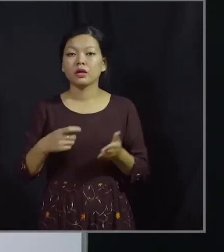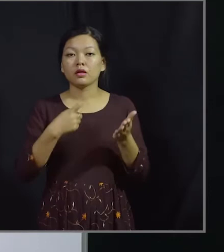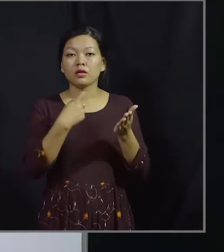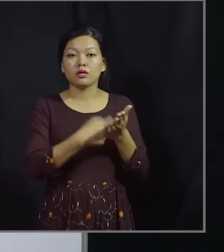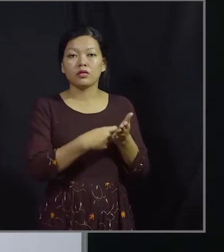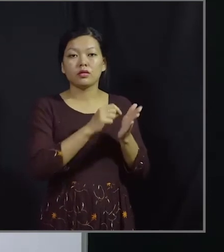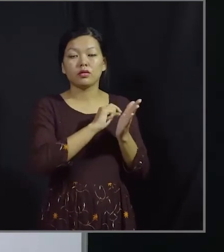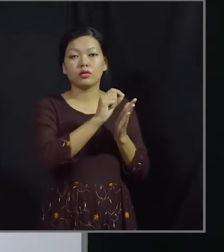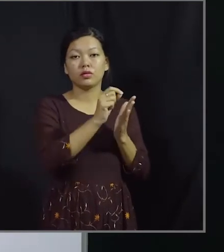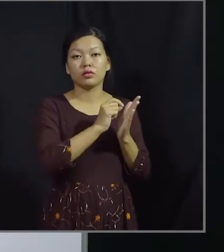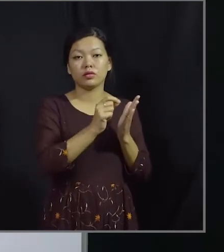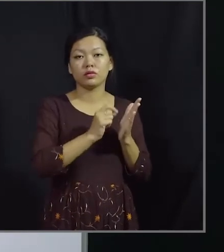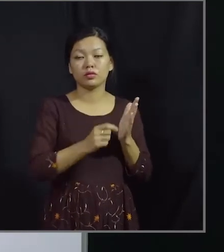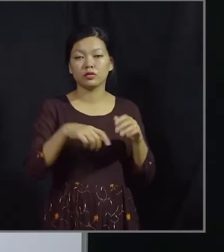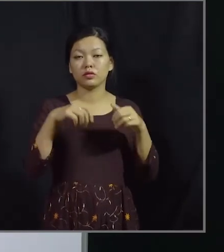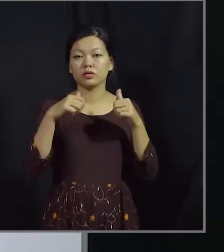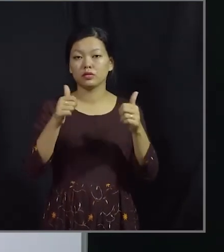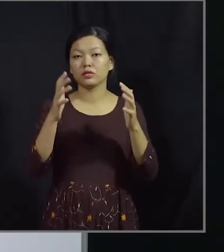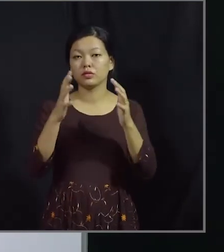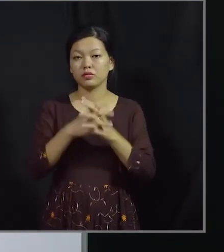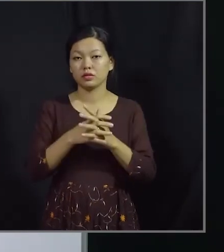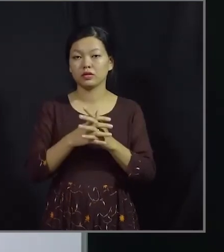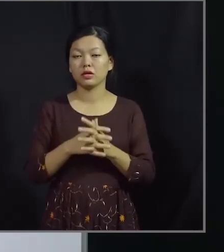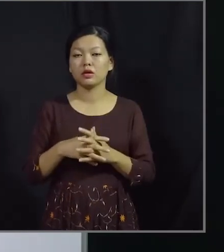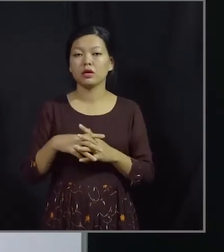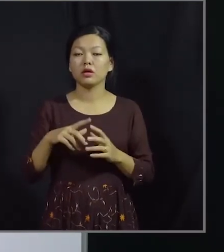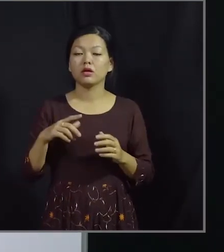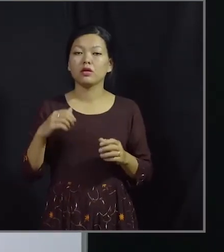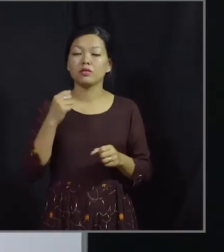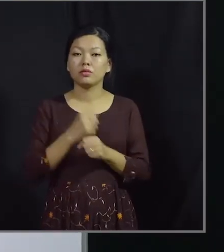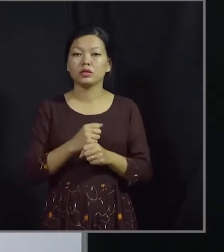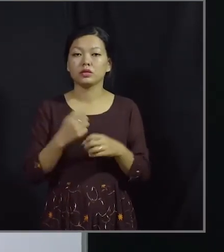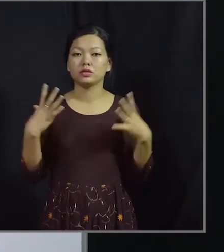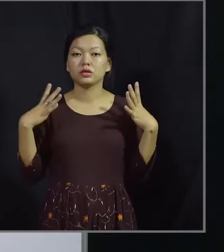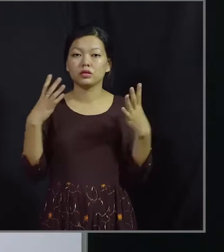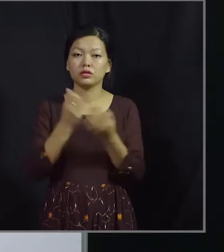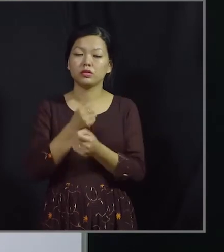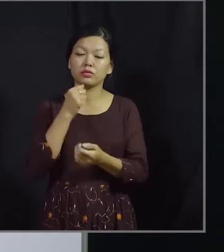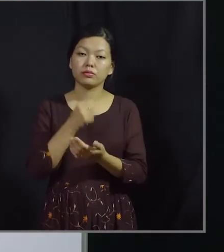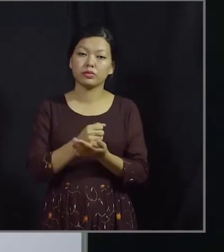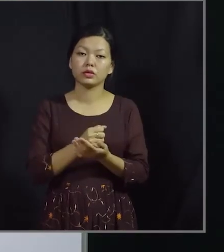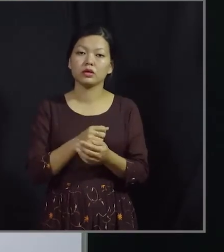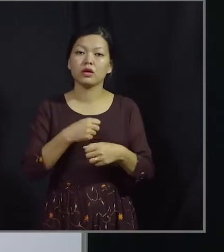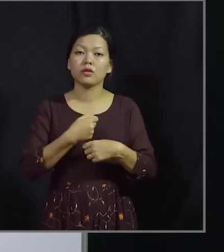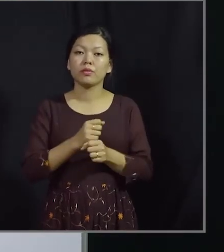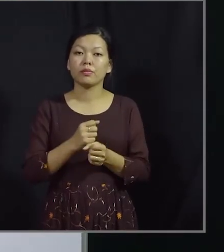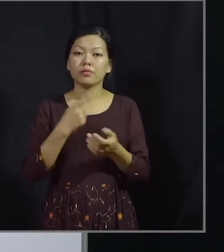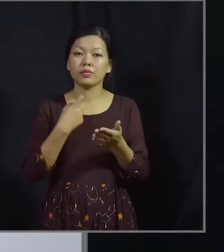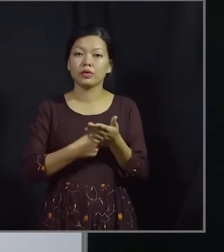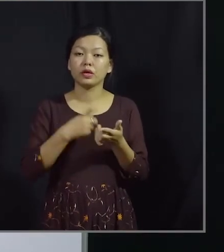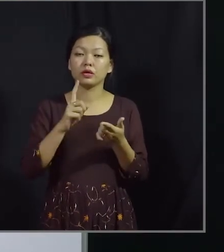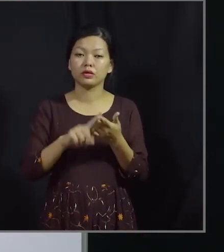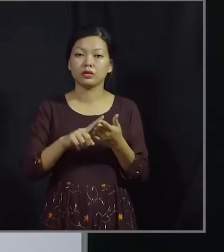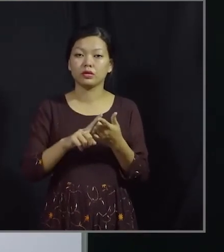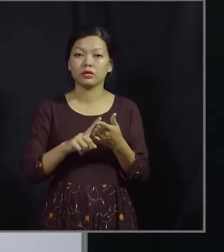we have to prepare revaluation account. Revaluation account, the word itself clearly